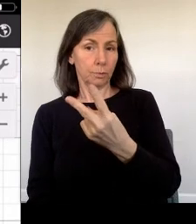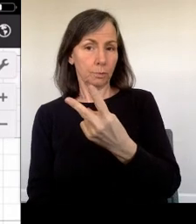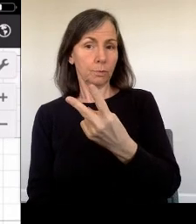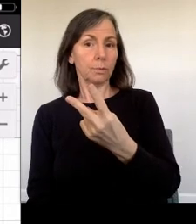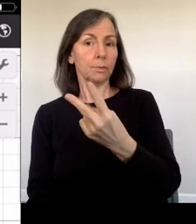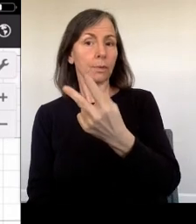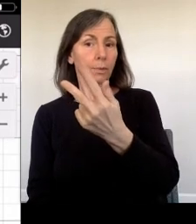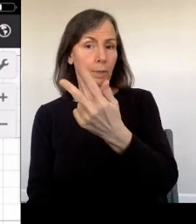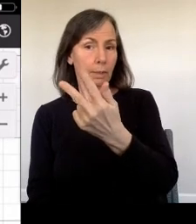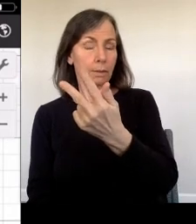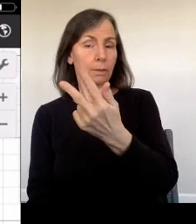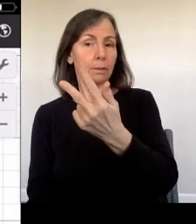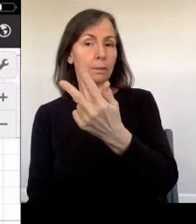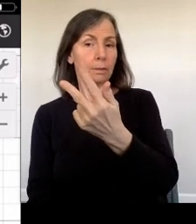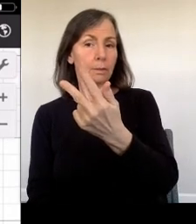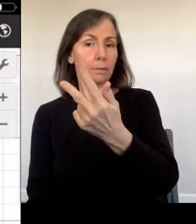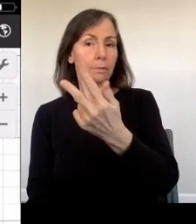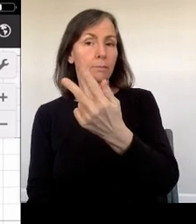3,